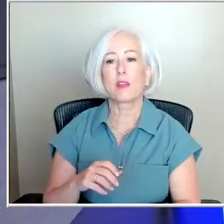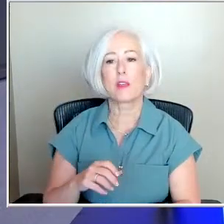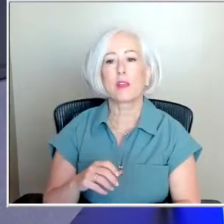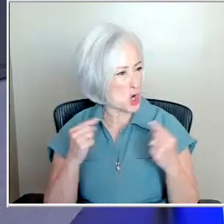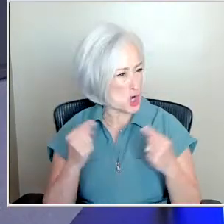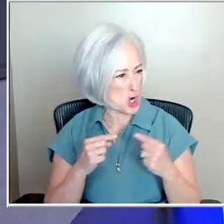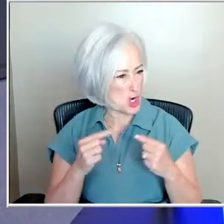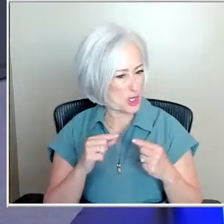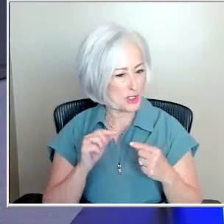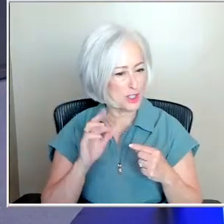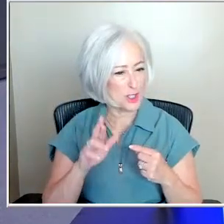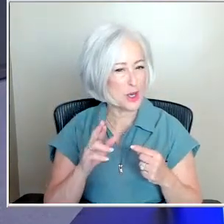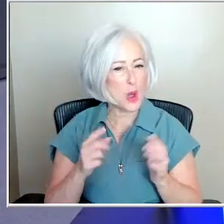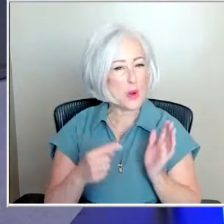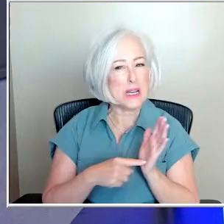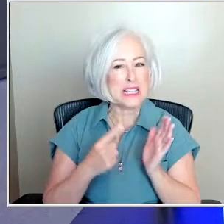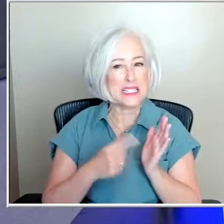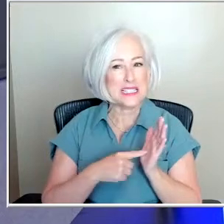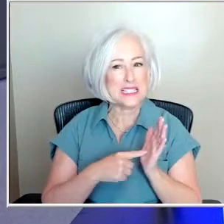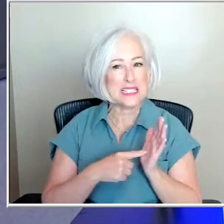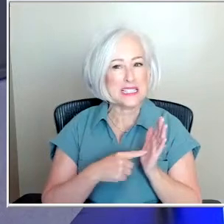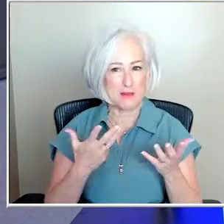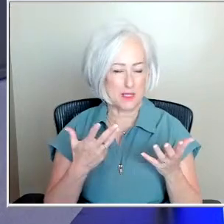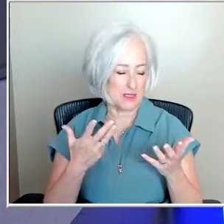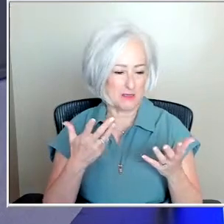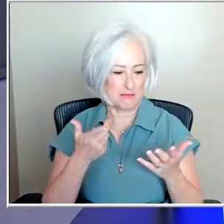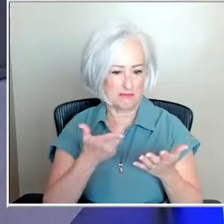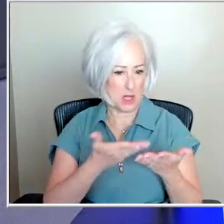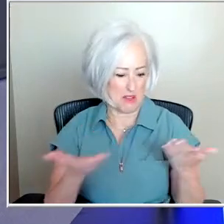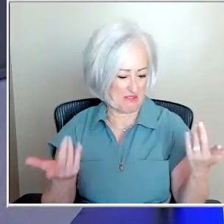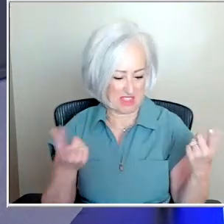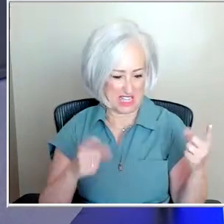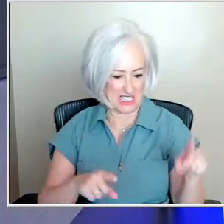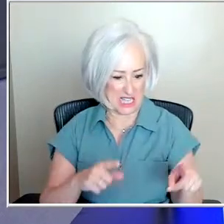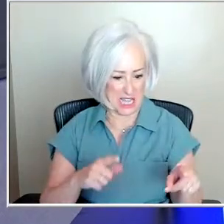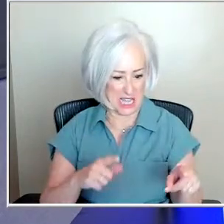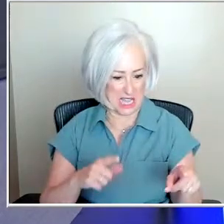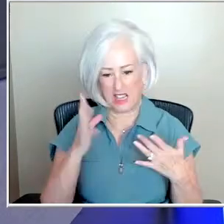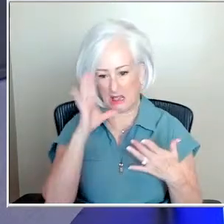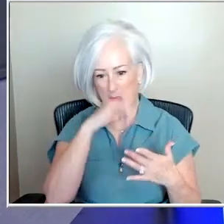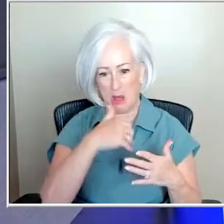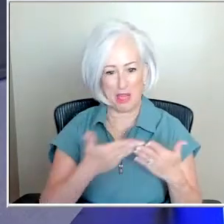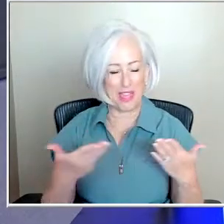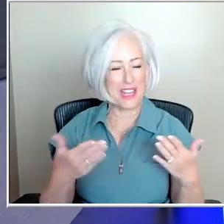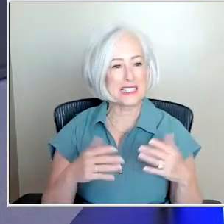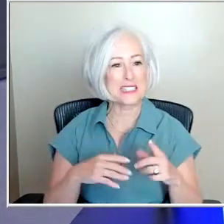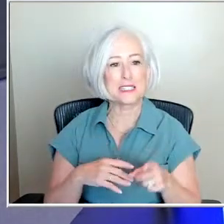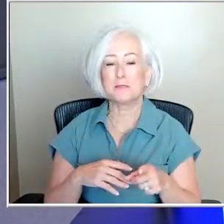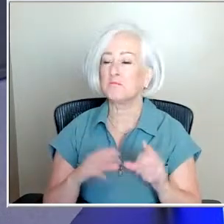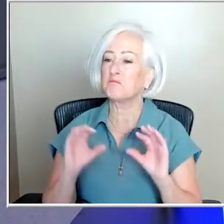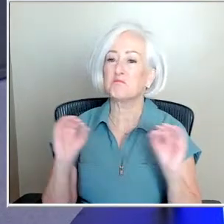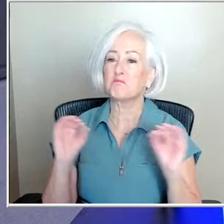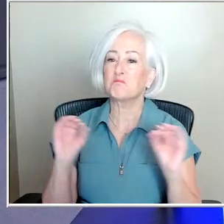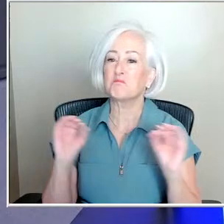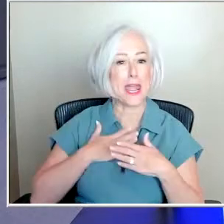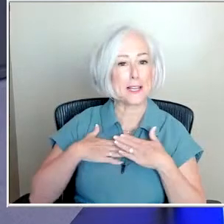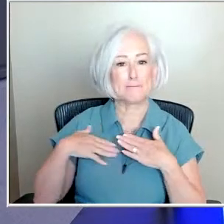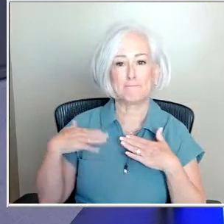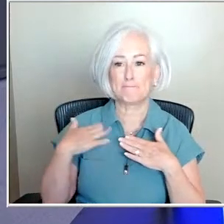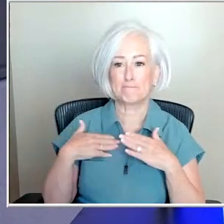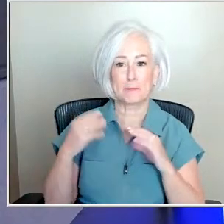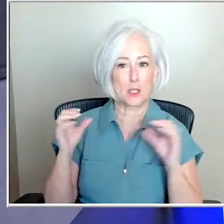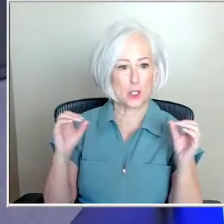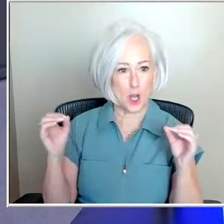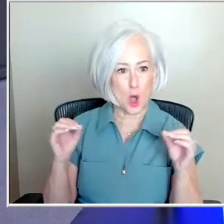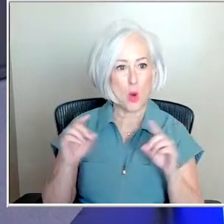we have babies, we're always just Right. I had weird no things happen. pain. You're feeling all sorts of parts of your body. I had no pain in any of those areas. But you knew that lump. I